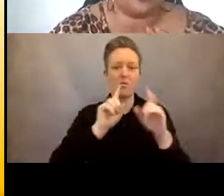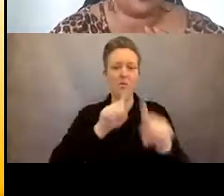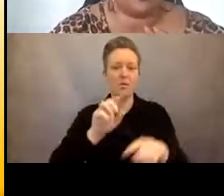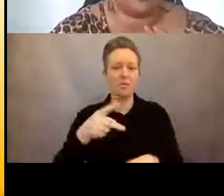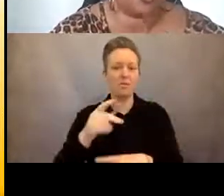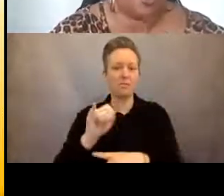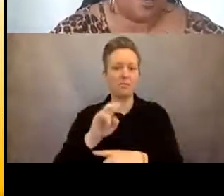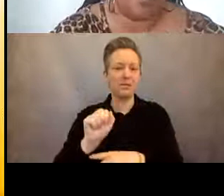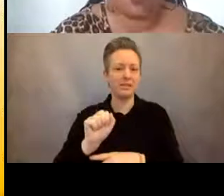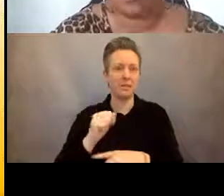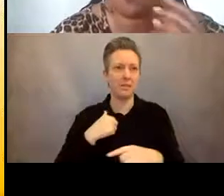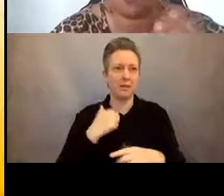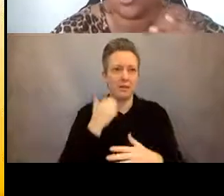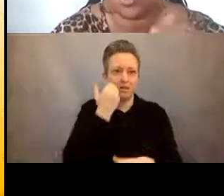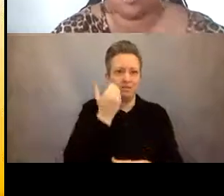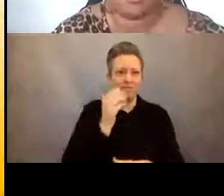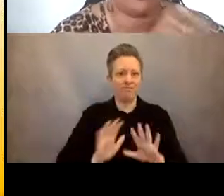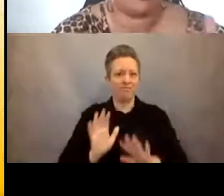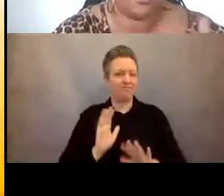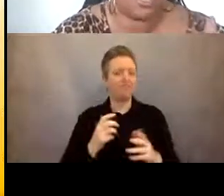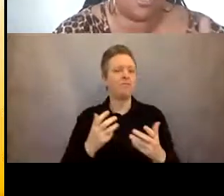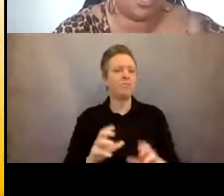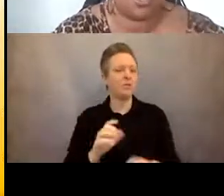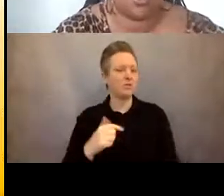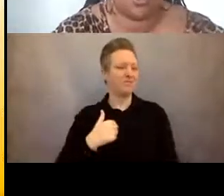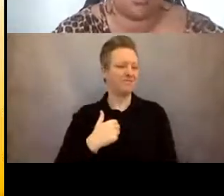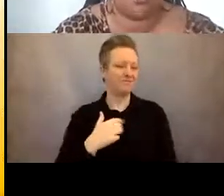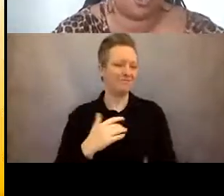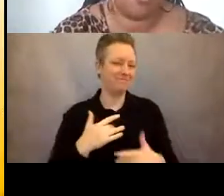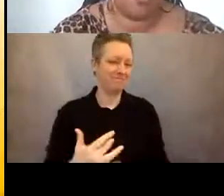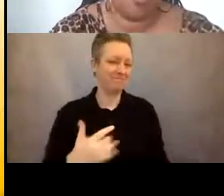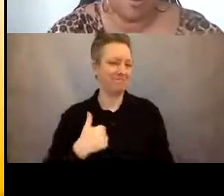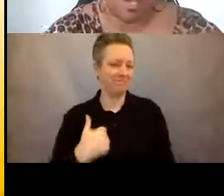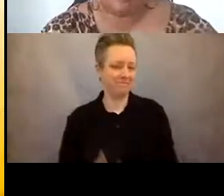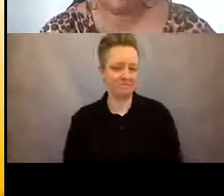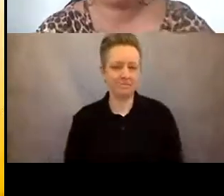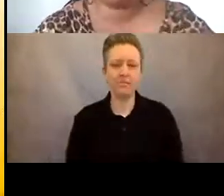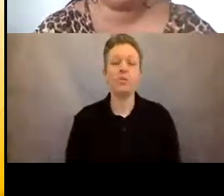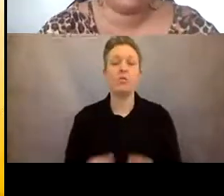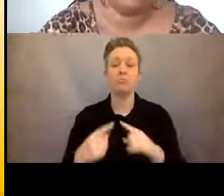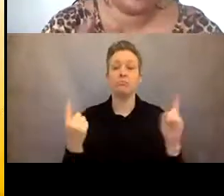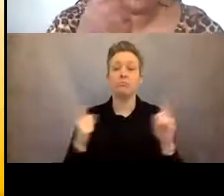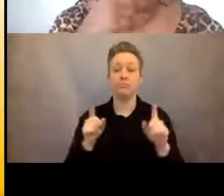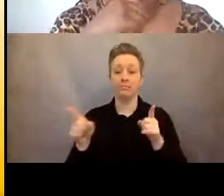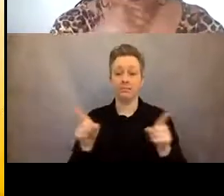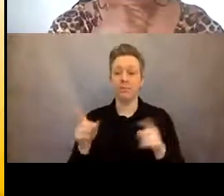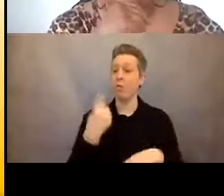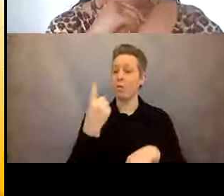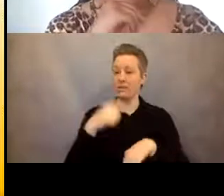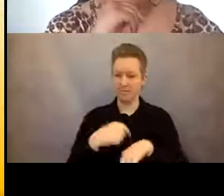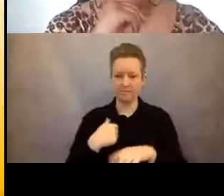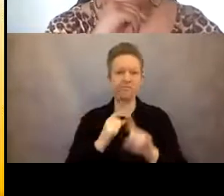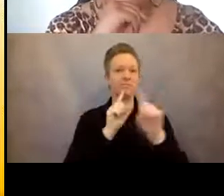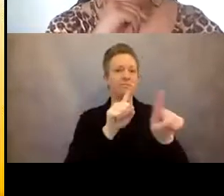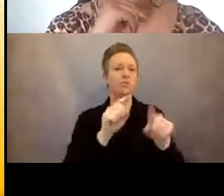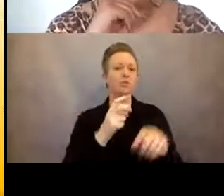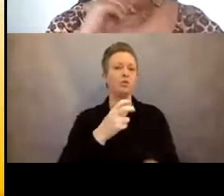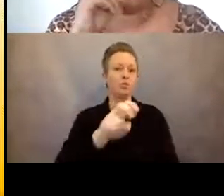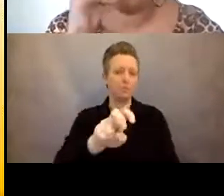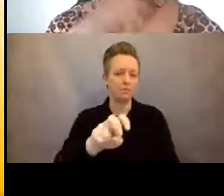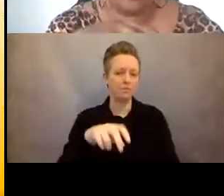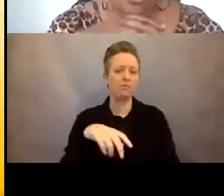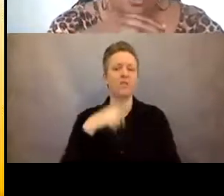go on a sister's trip. It was really a work trip that turned into a sister's trip. She was able to go with me. We went to Chicago,